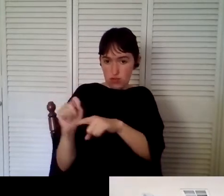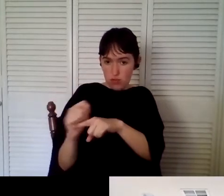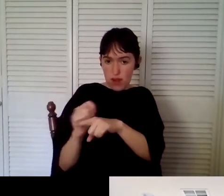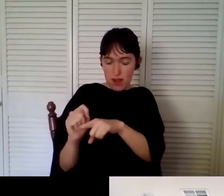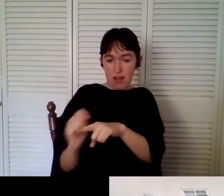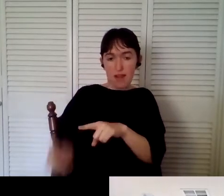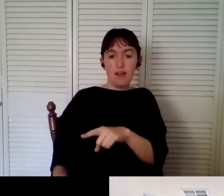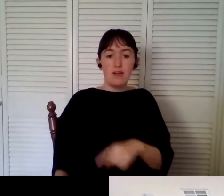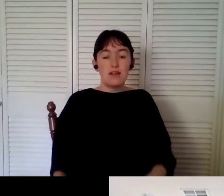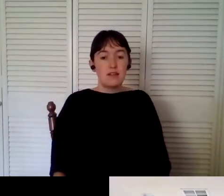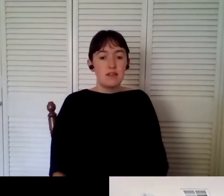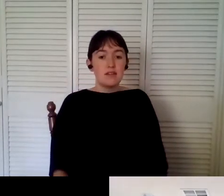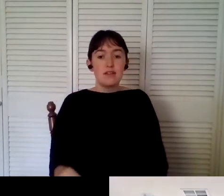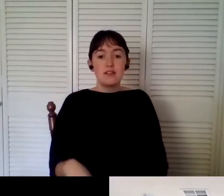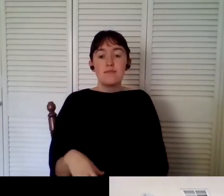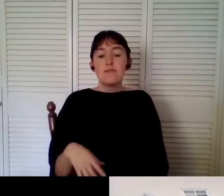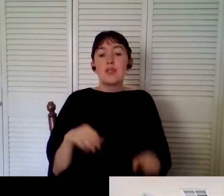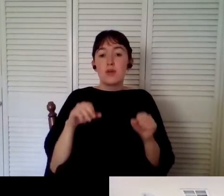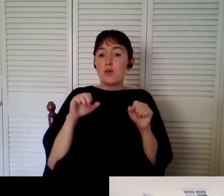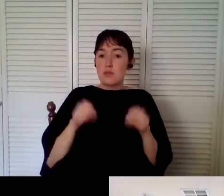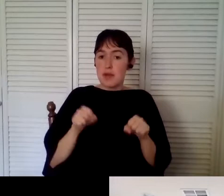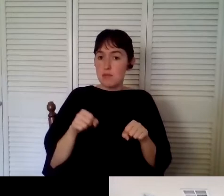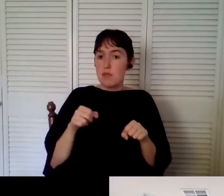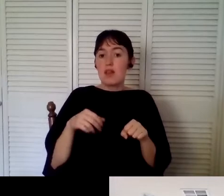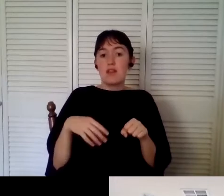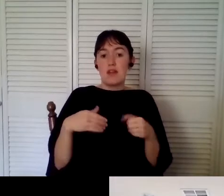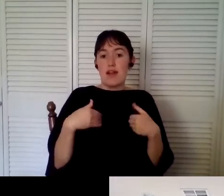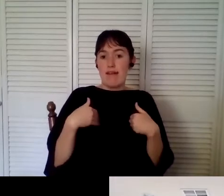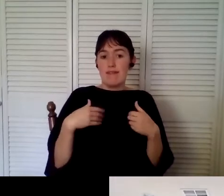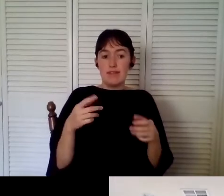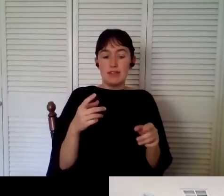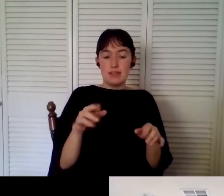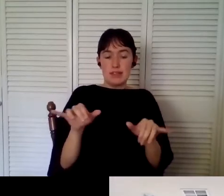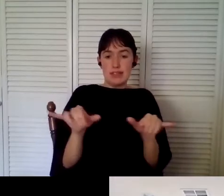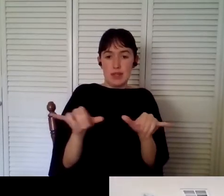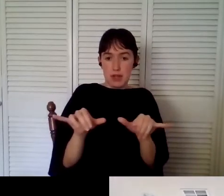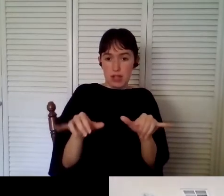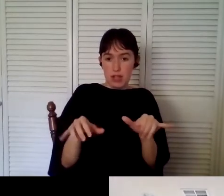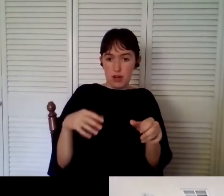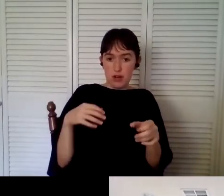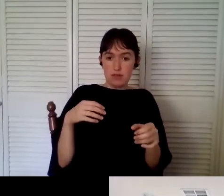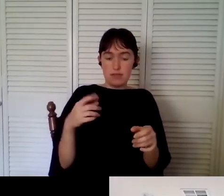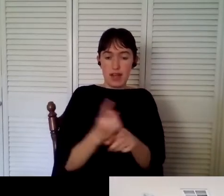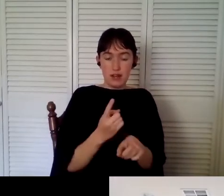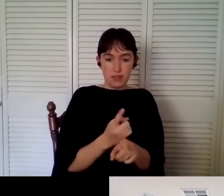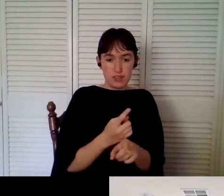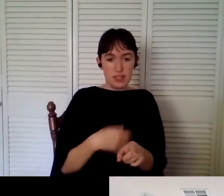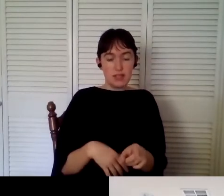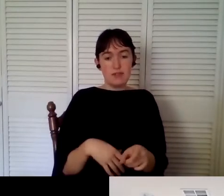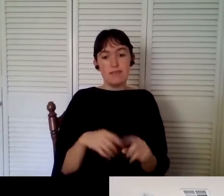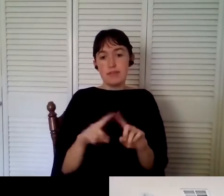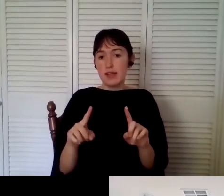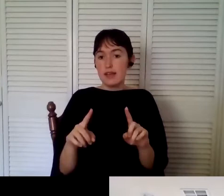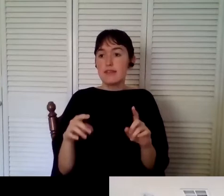an advanced person in both disciplines to have similar accuracy. But Olympic archery is at 70 meters and they're nailing